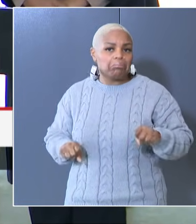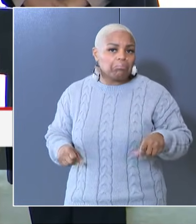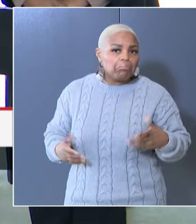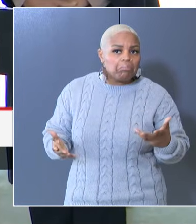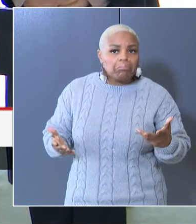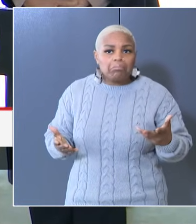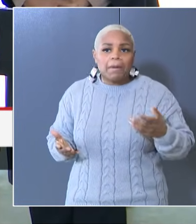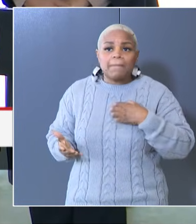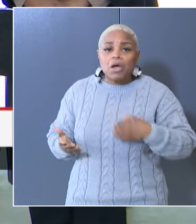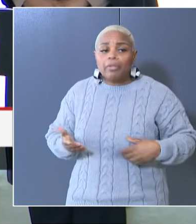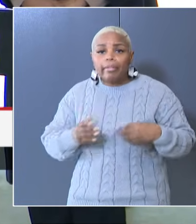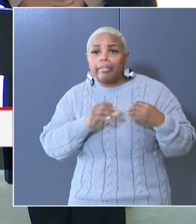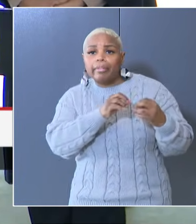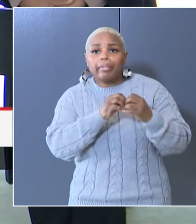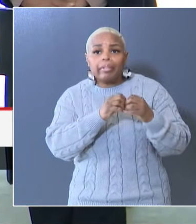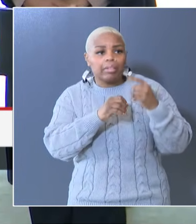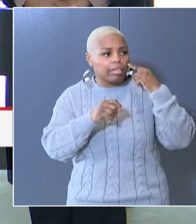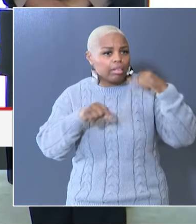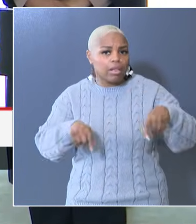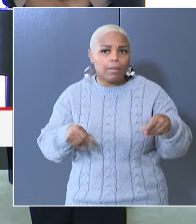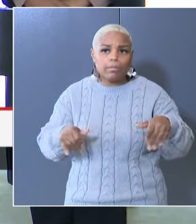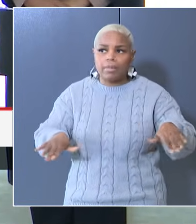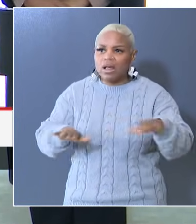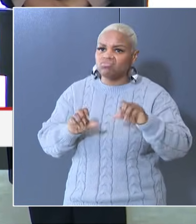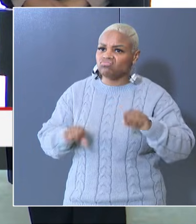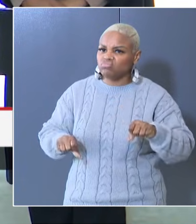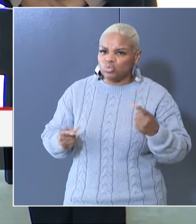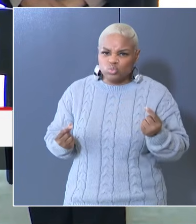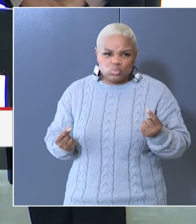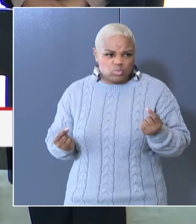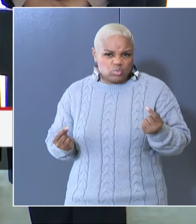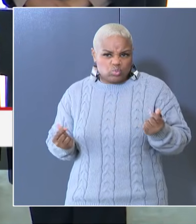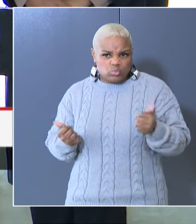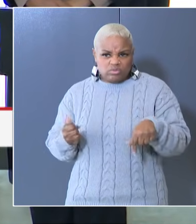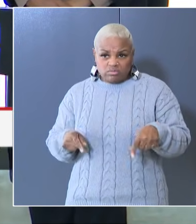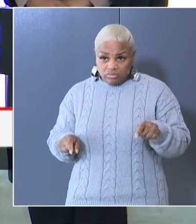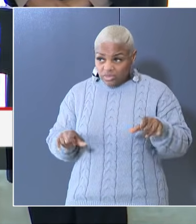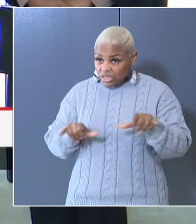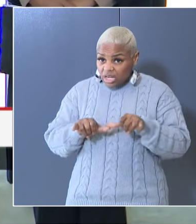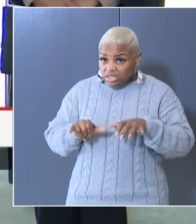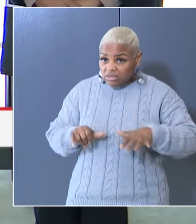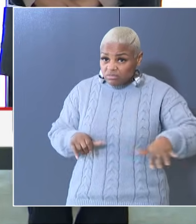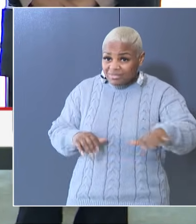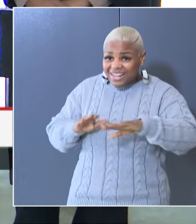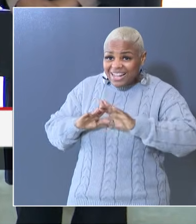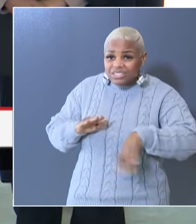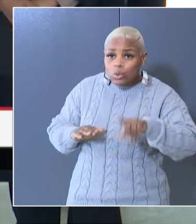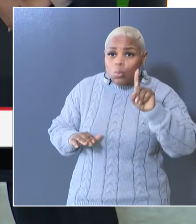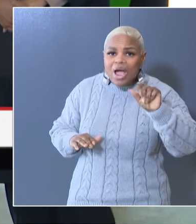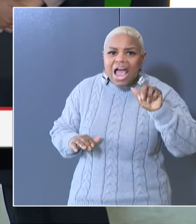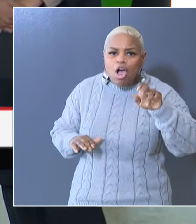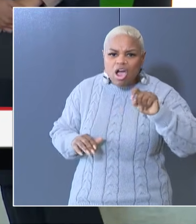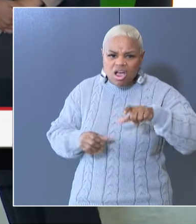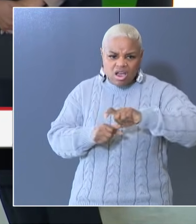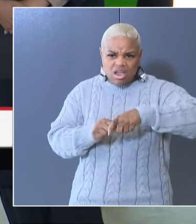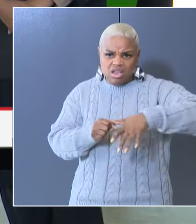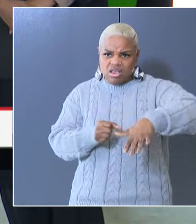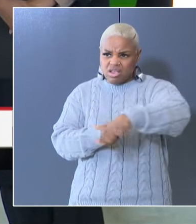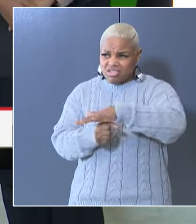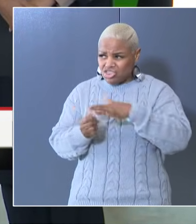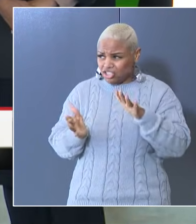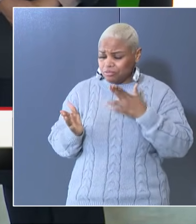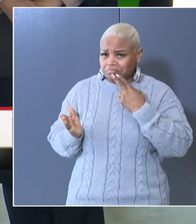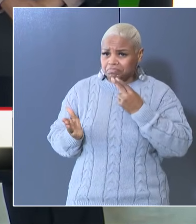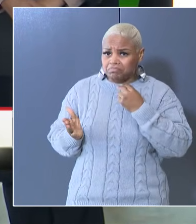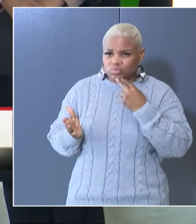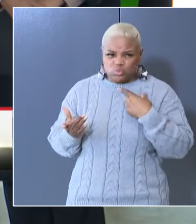land. This is way less than an acre, right? And to build 18 new homes here is a remarkable